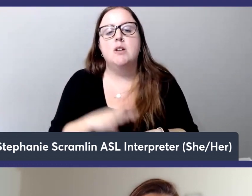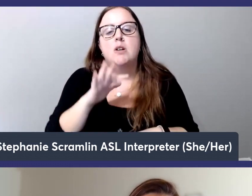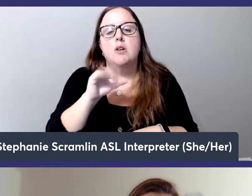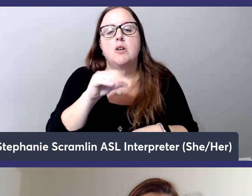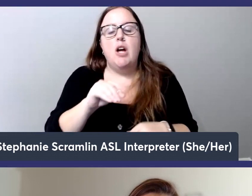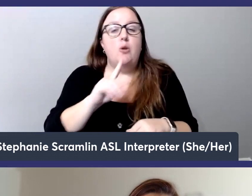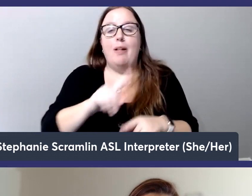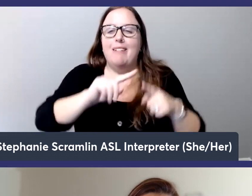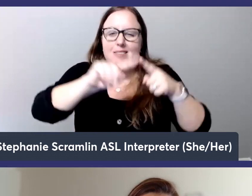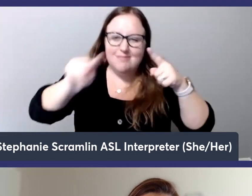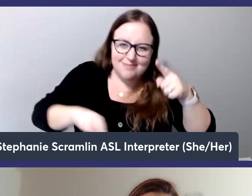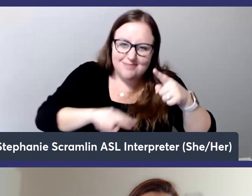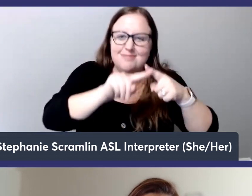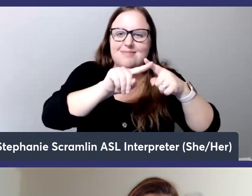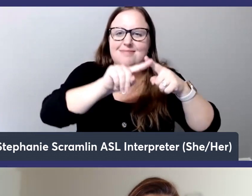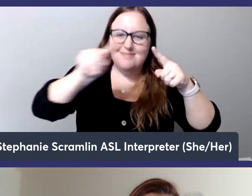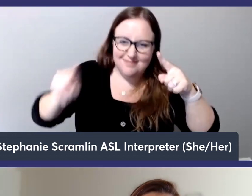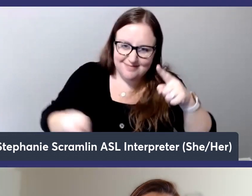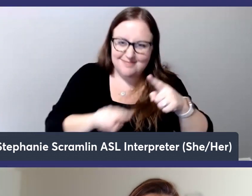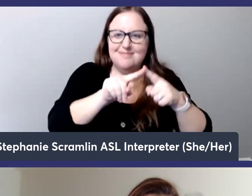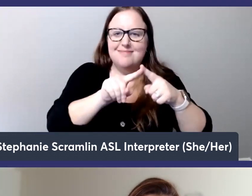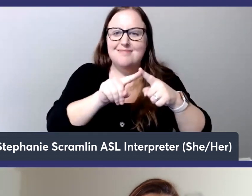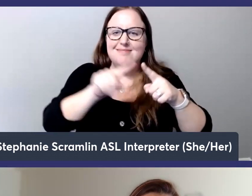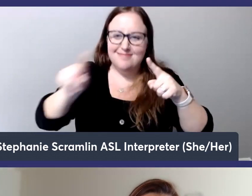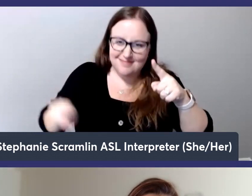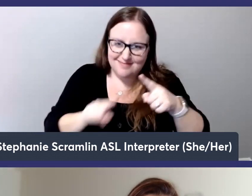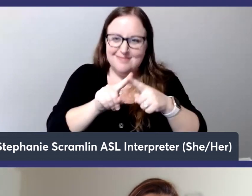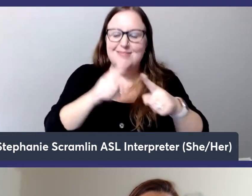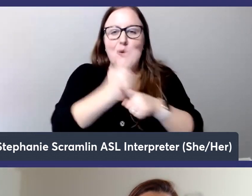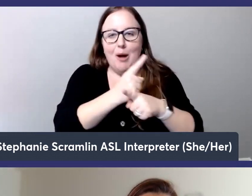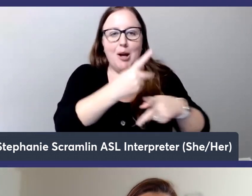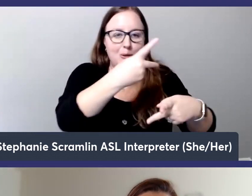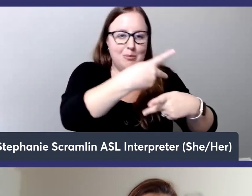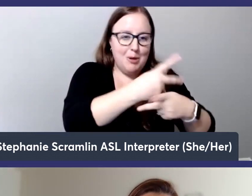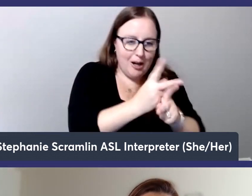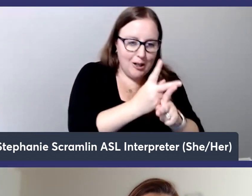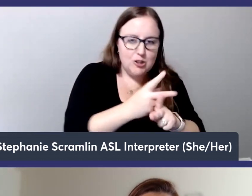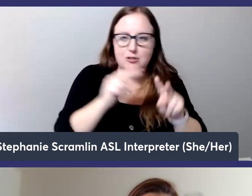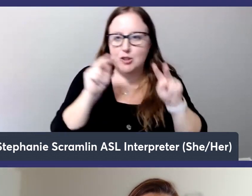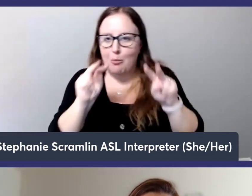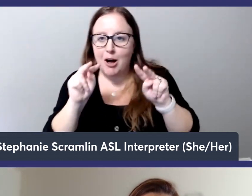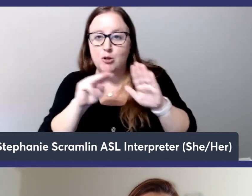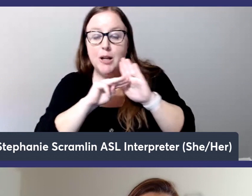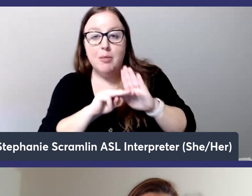life. Again, it comes back again. In production, when you're monitoring the models, you may